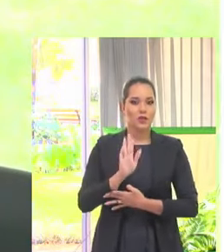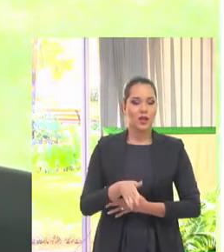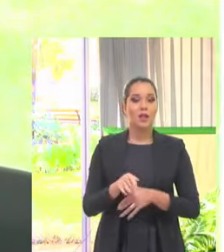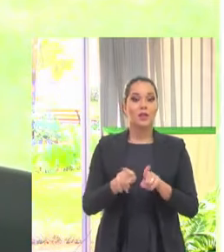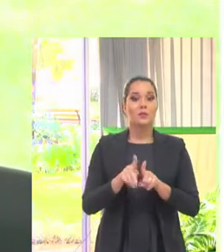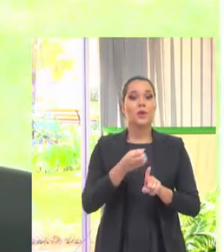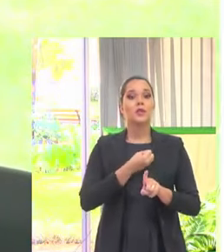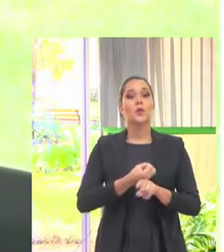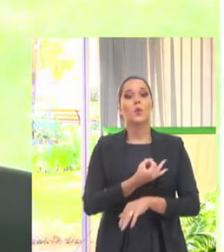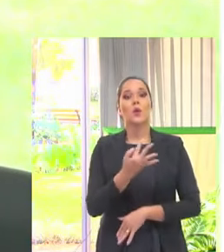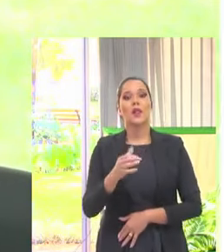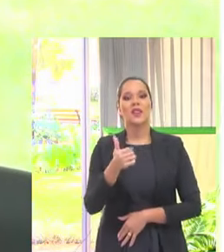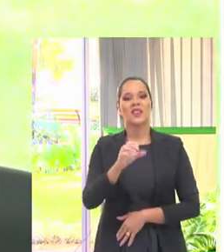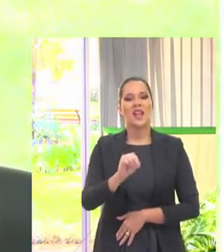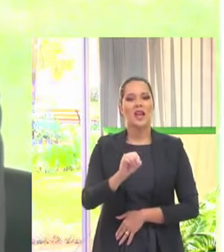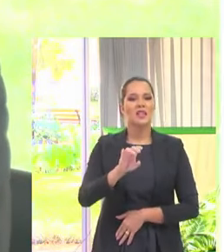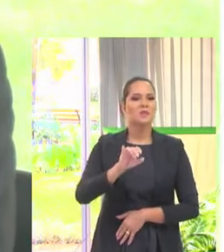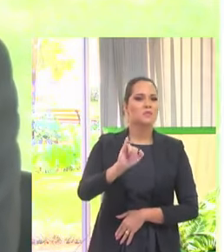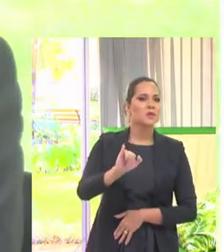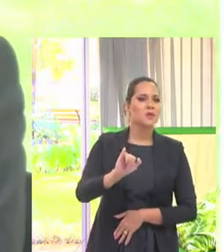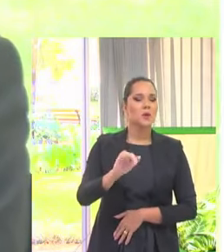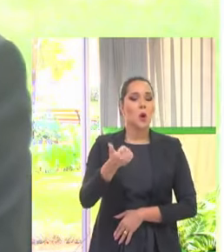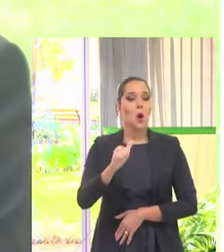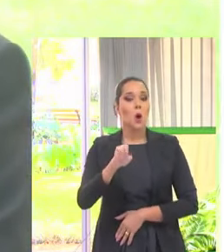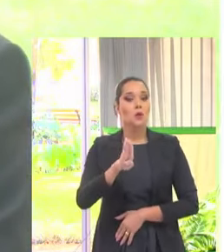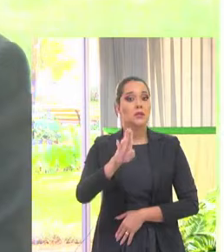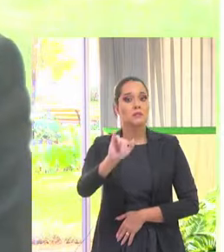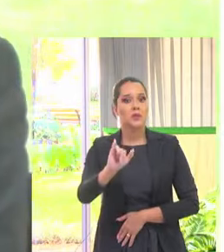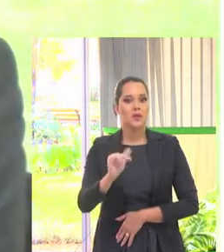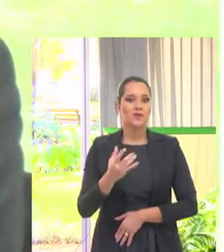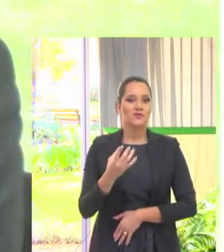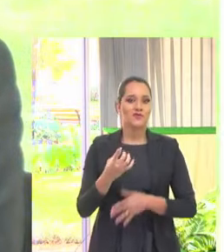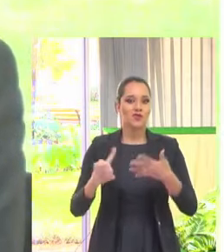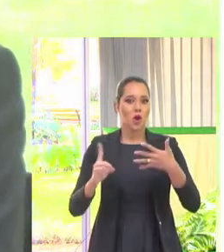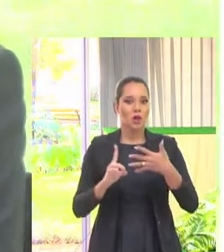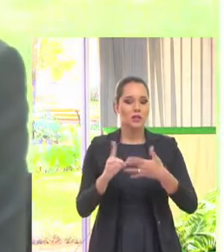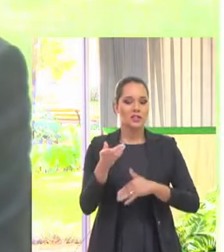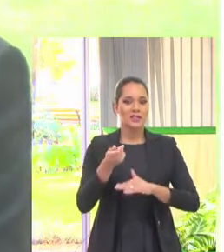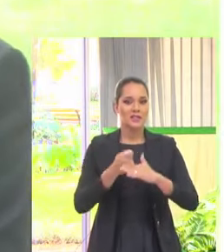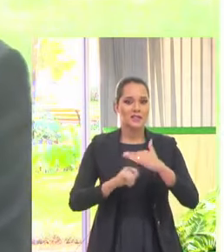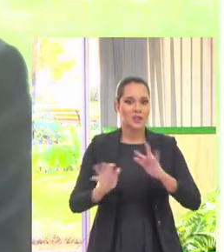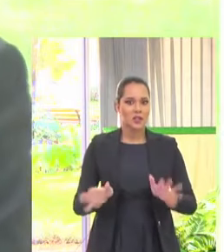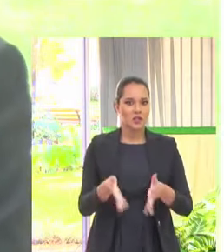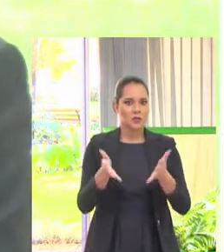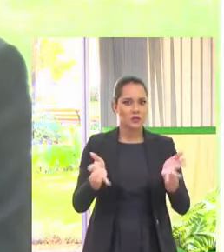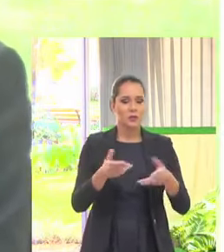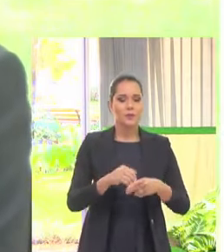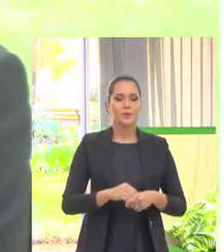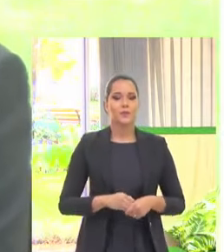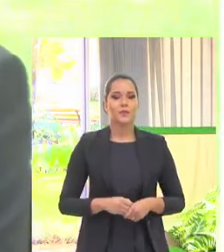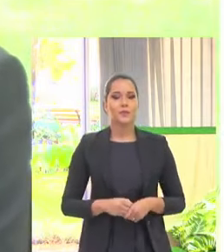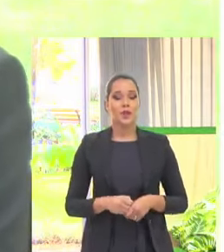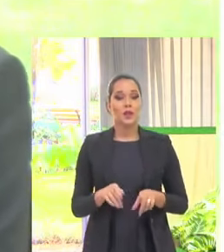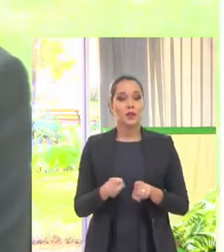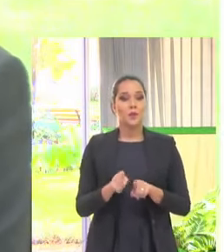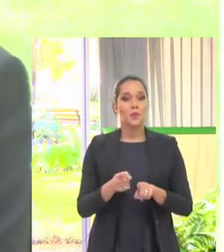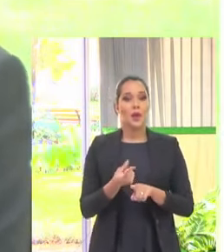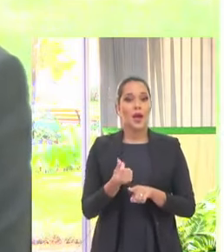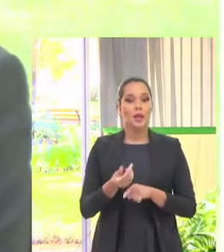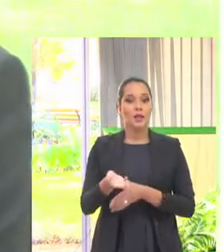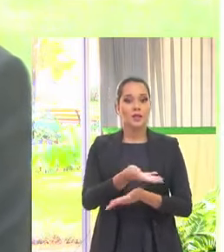of incentives. An equal challenge, it's not just about money, it's about transferring technology and transferring